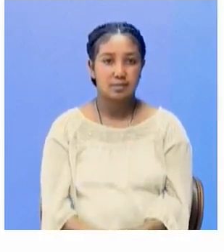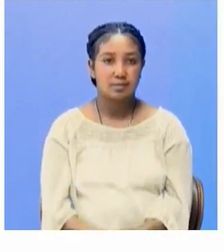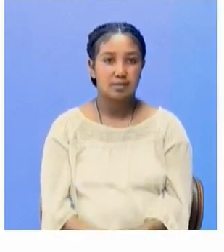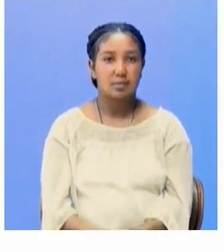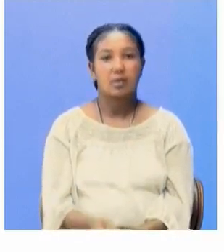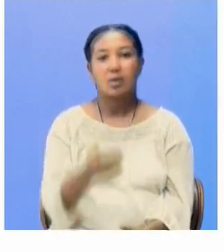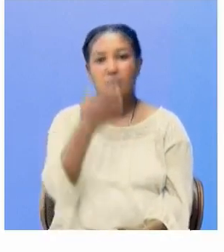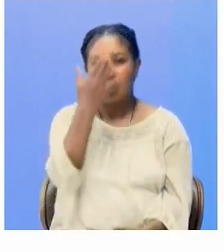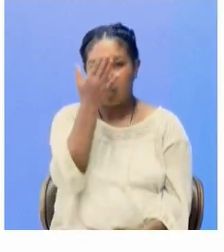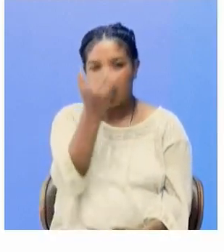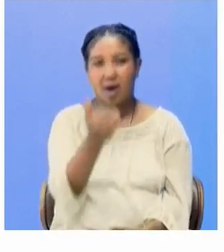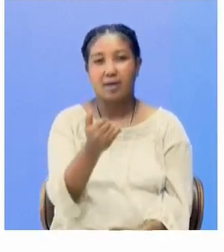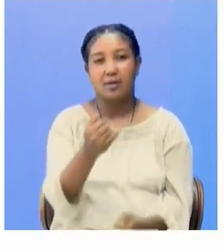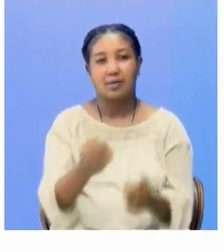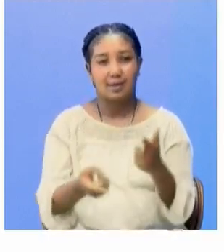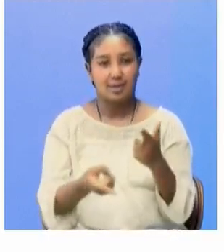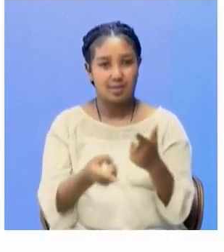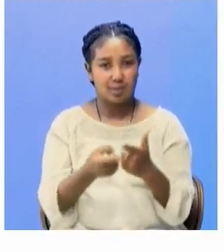why? Number 2,